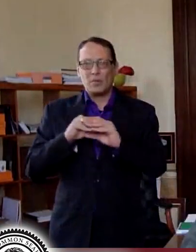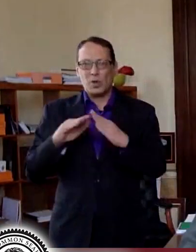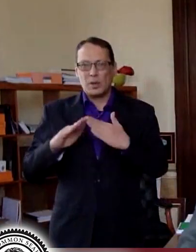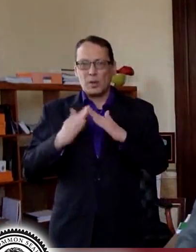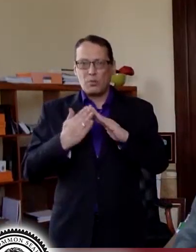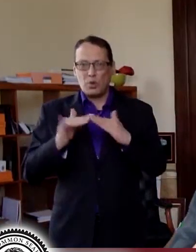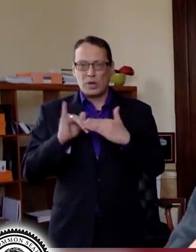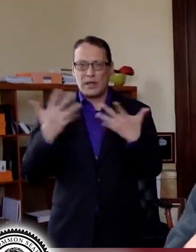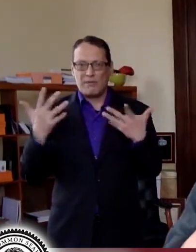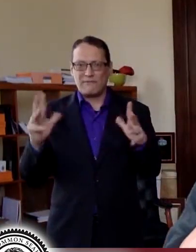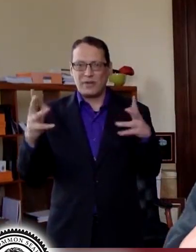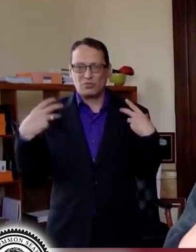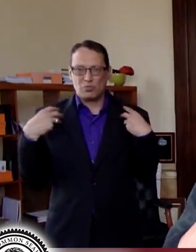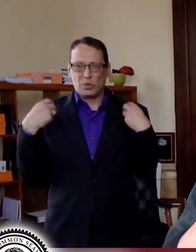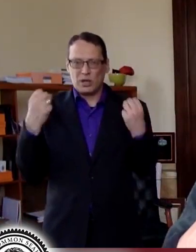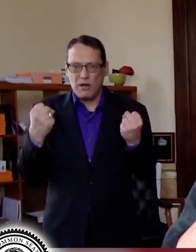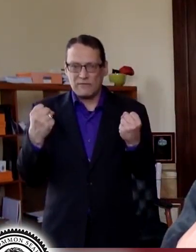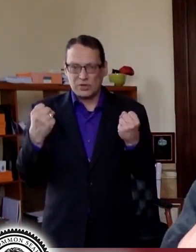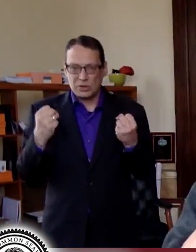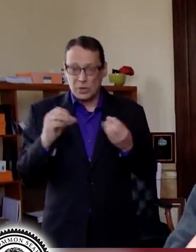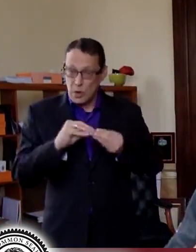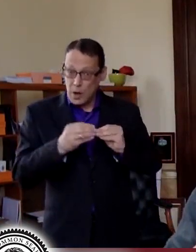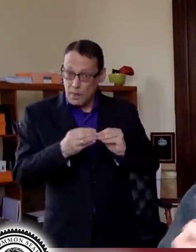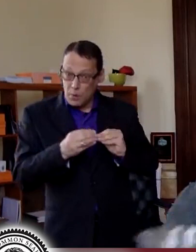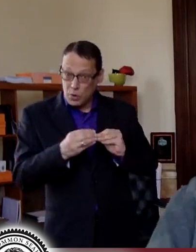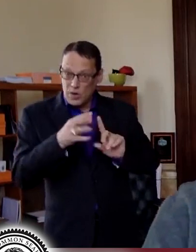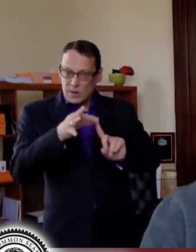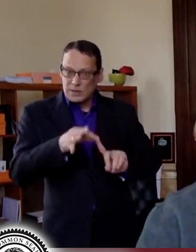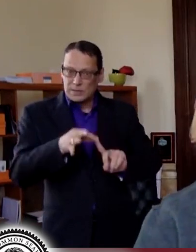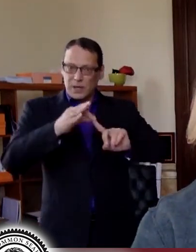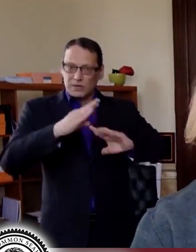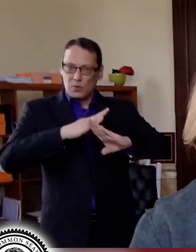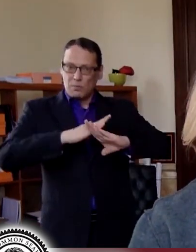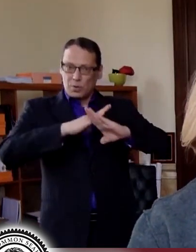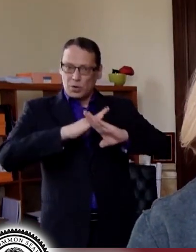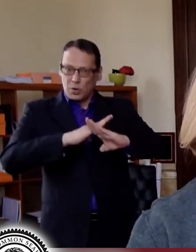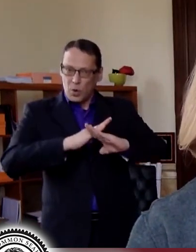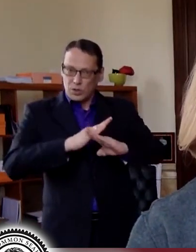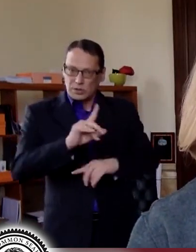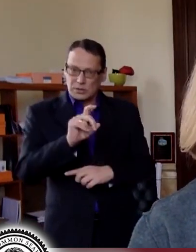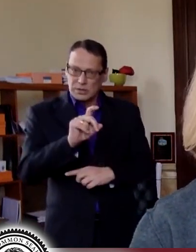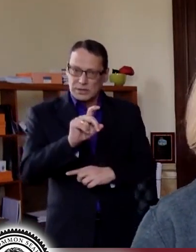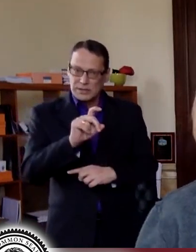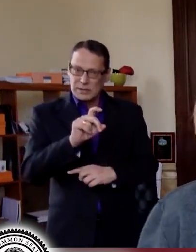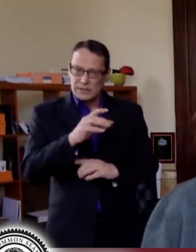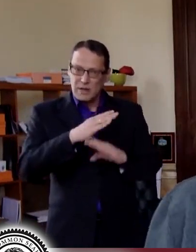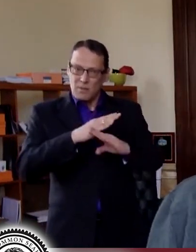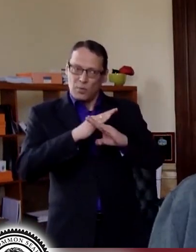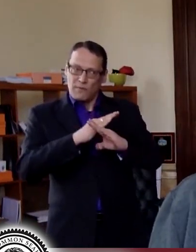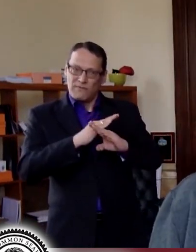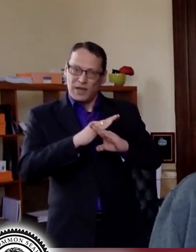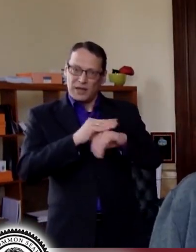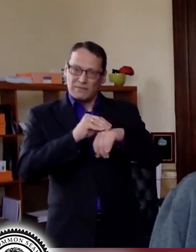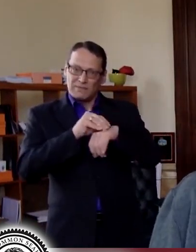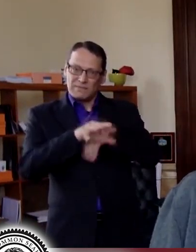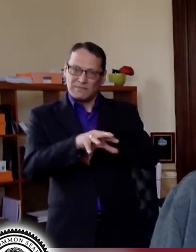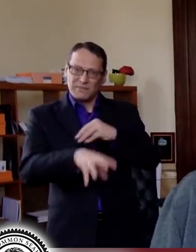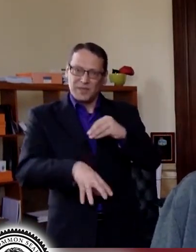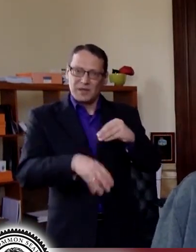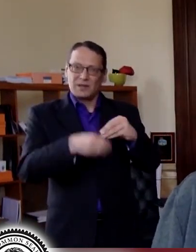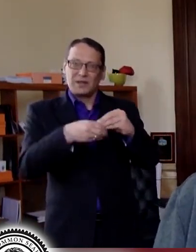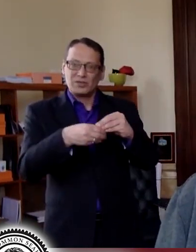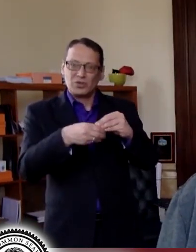recovered from COVID-19, and any special precautions that they should take to prevent